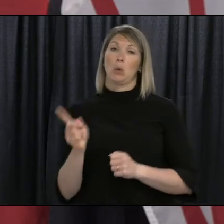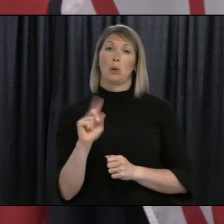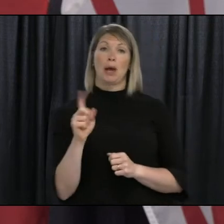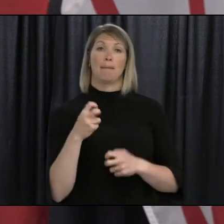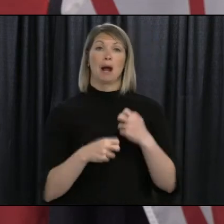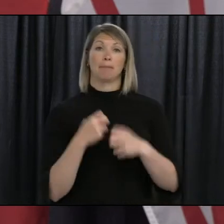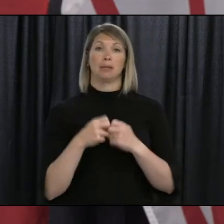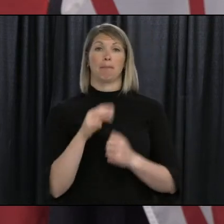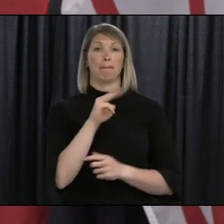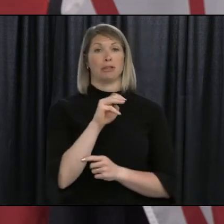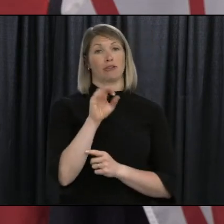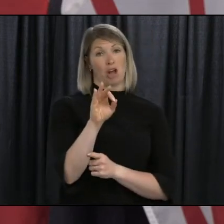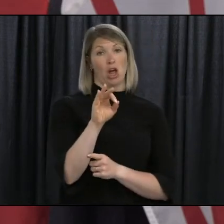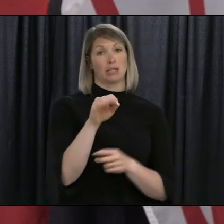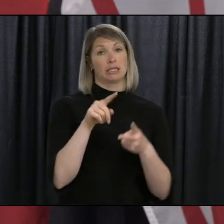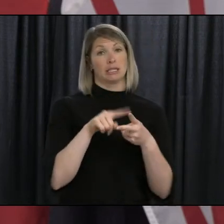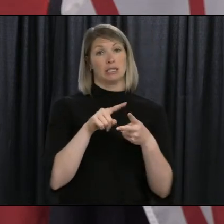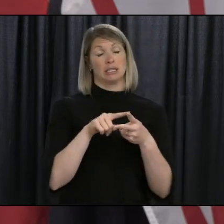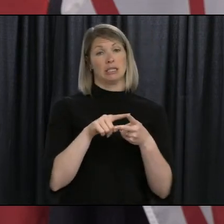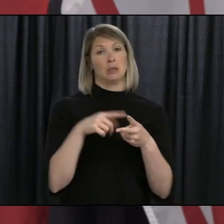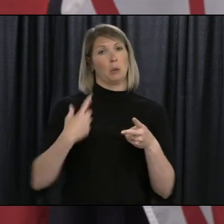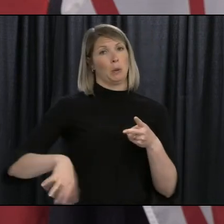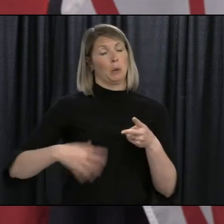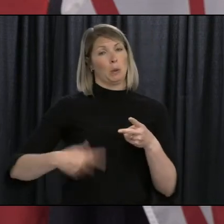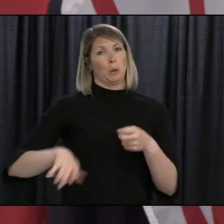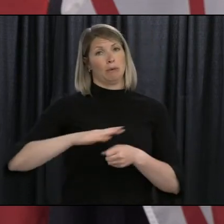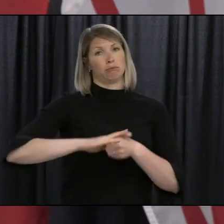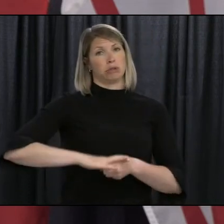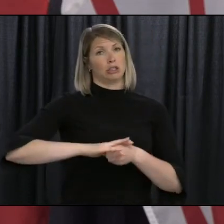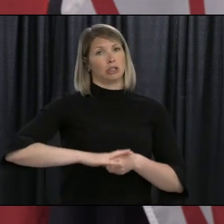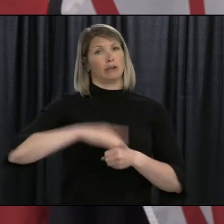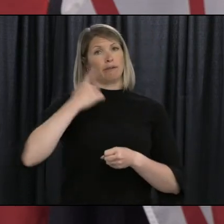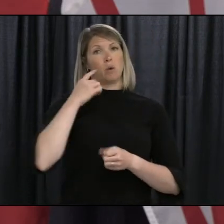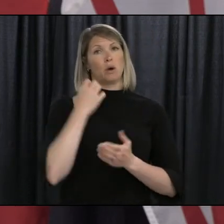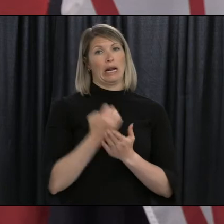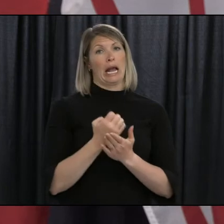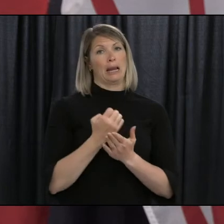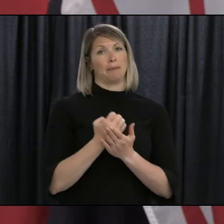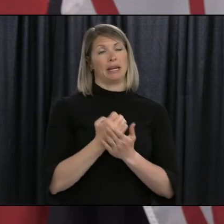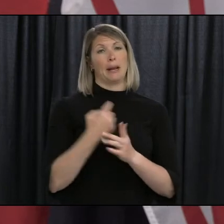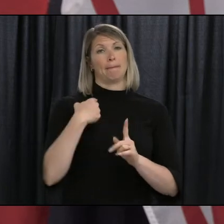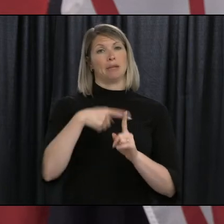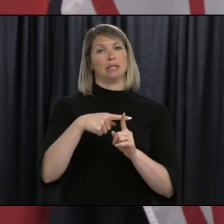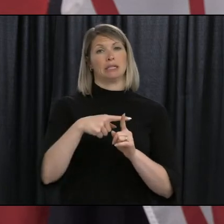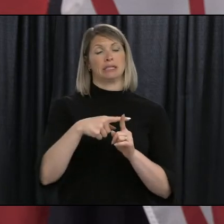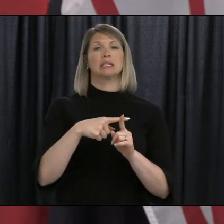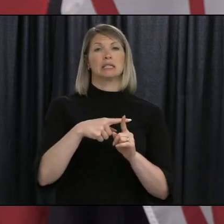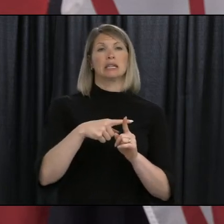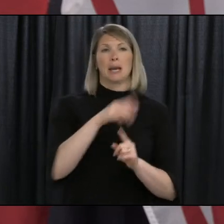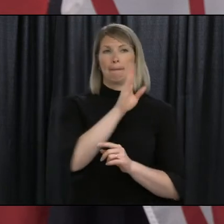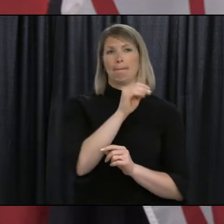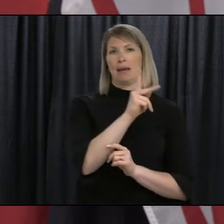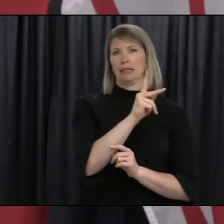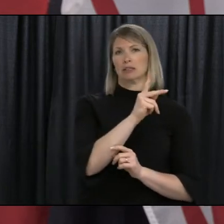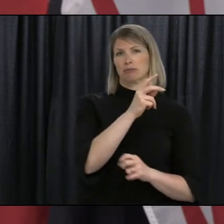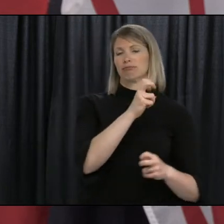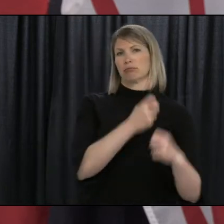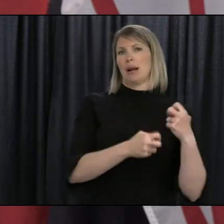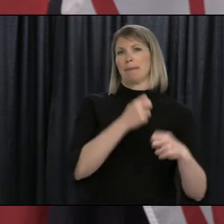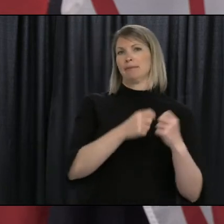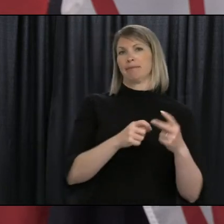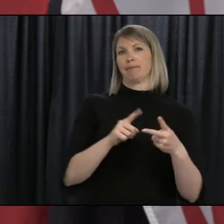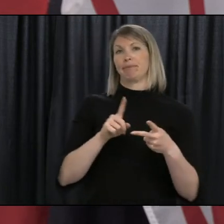and perhaps the largest downward pressure on our bond ratings. We've reduced our provincial